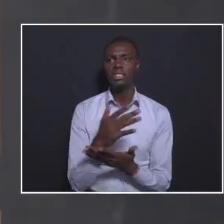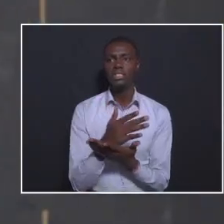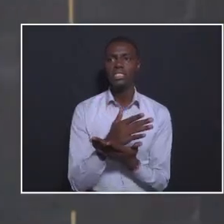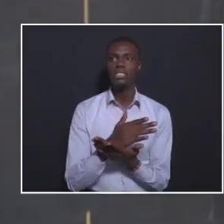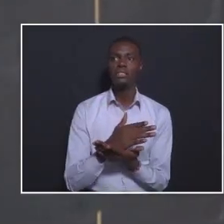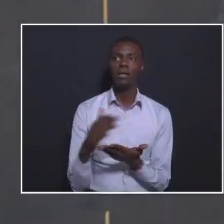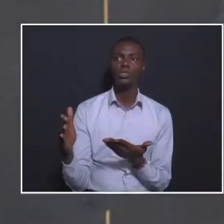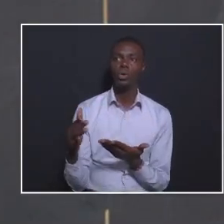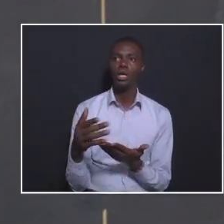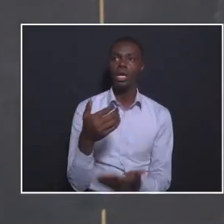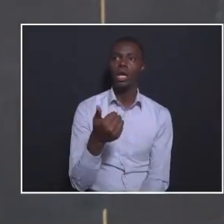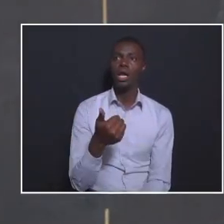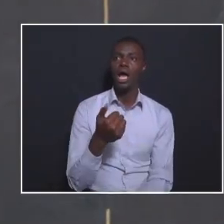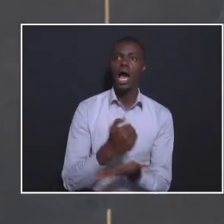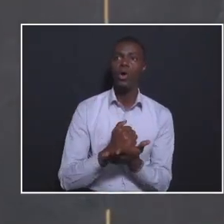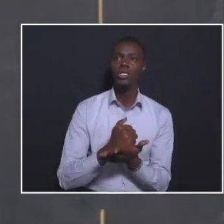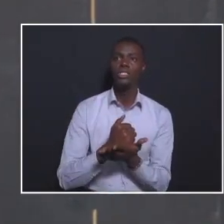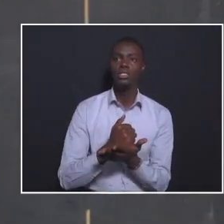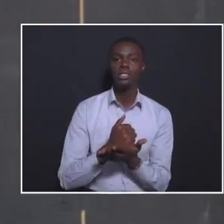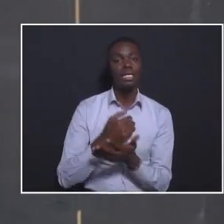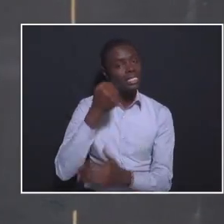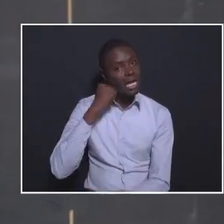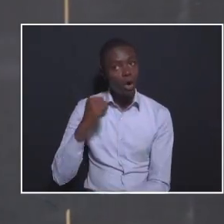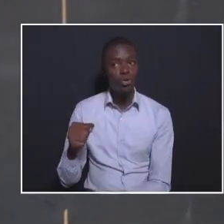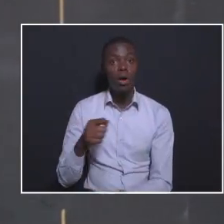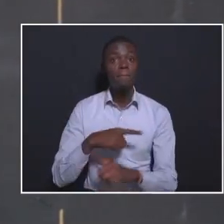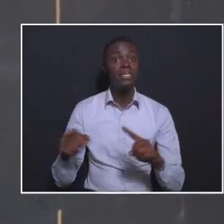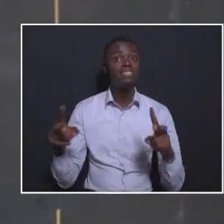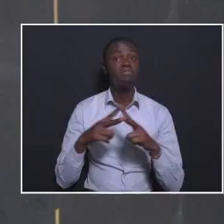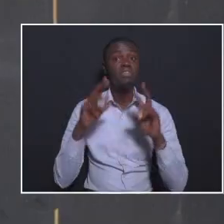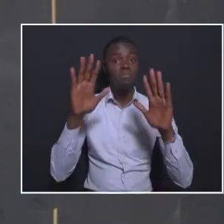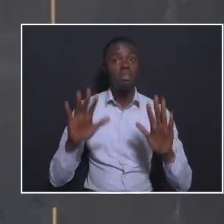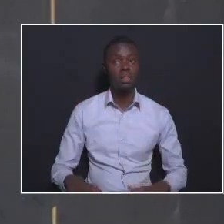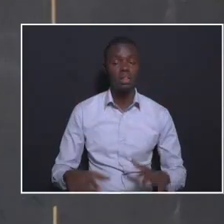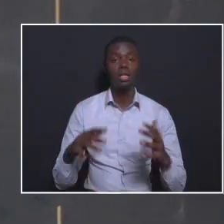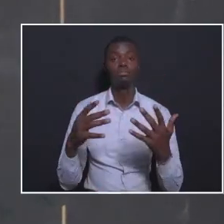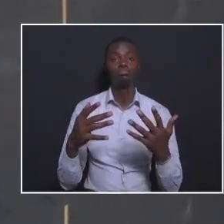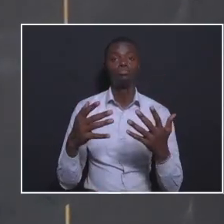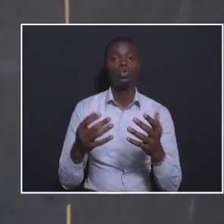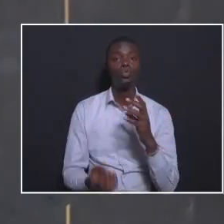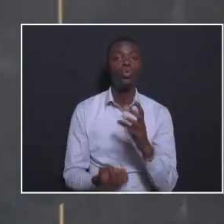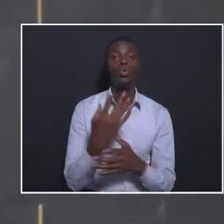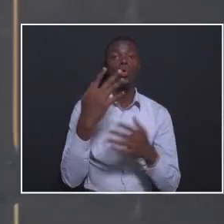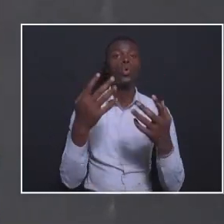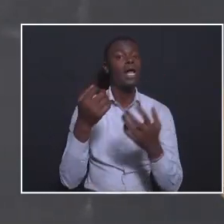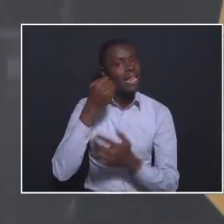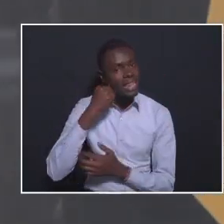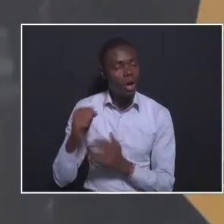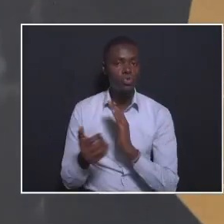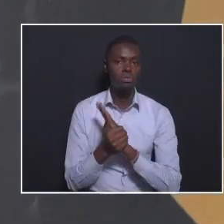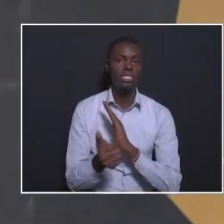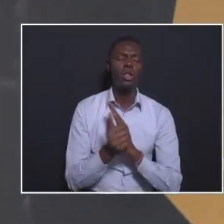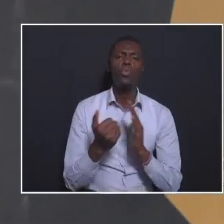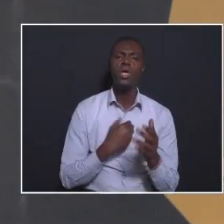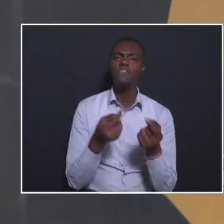is the least. People don't know about immersive audio, and yet it's very important to draw the audience in. We have very little knowledge about